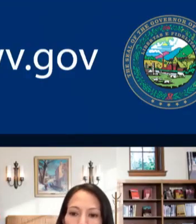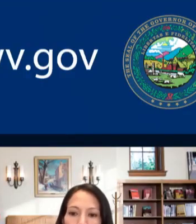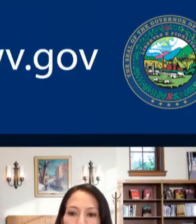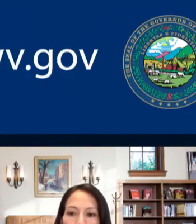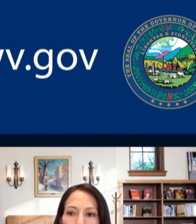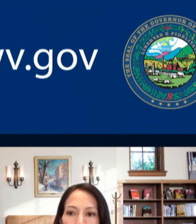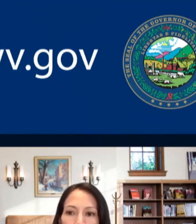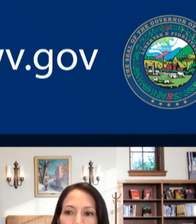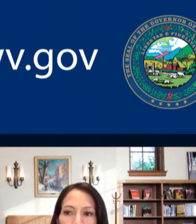McElhenney with West Virginia Metro News.